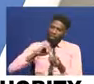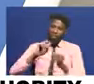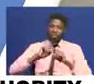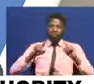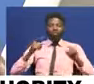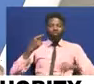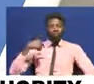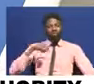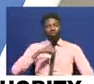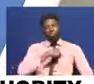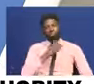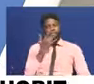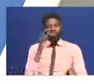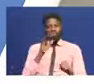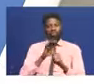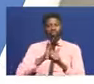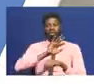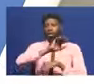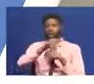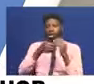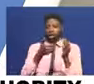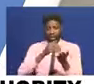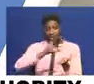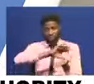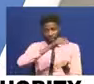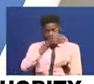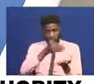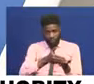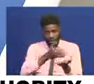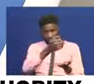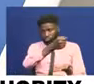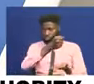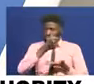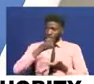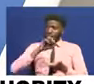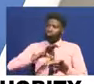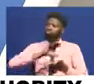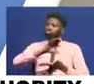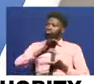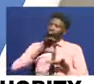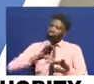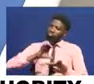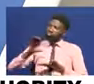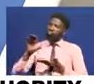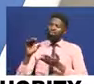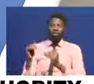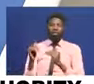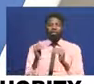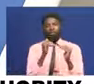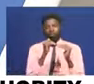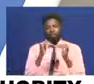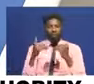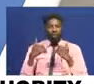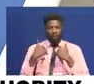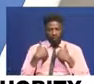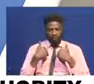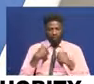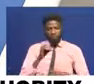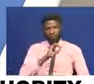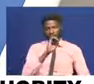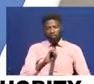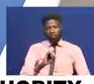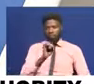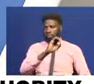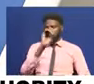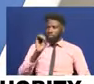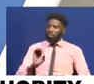we can give is all the funds that are disbursed, they will be disbursed in a fair manner. In other words, we make sure everybody gets a certain proportion of what is due